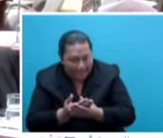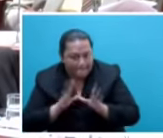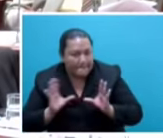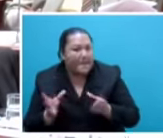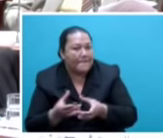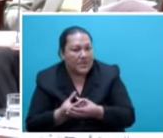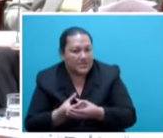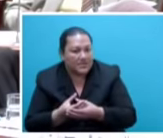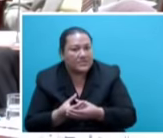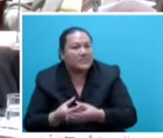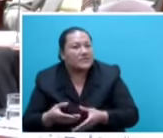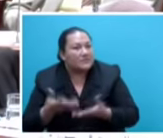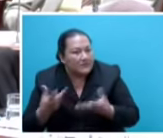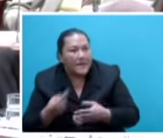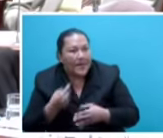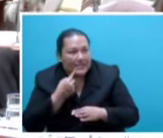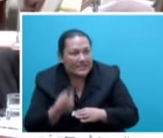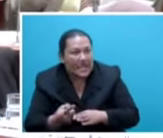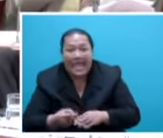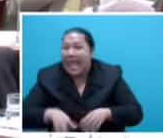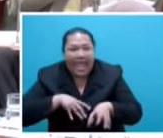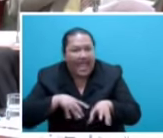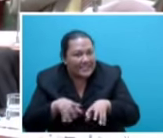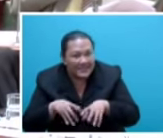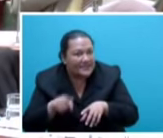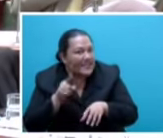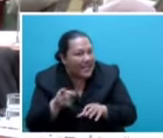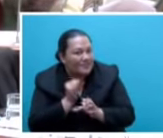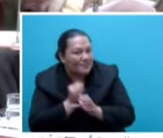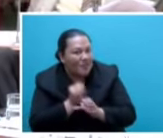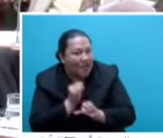investigation into Grace Road activities will be conducted.